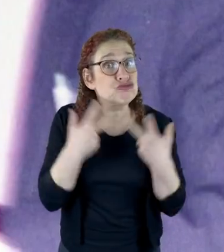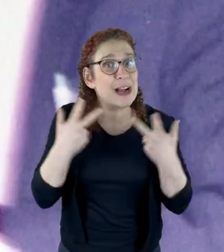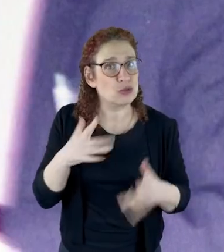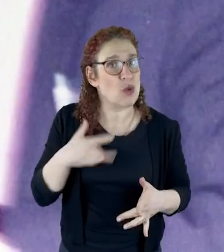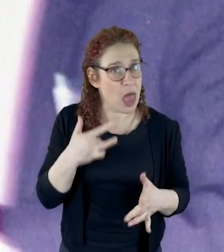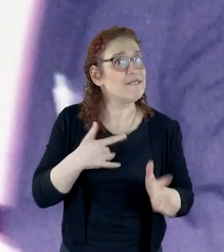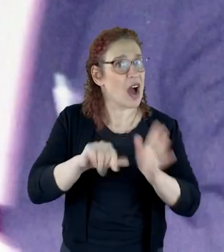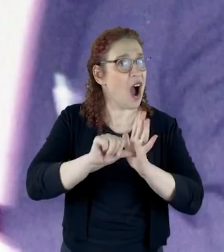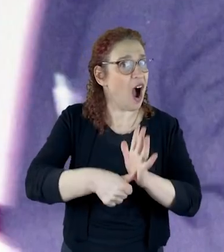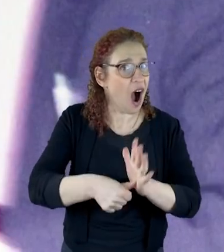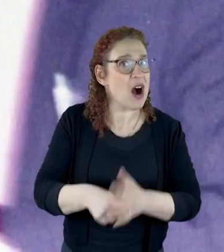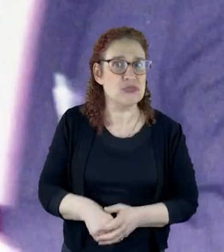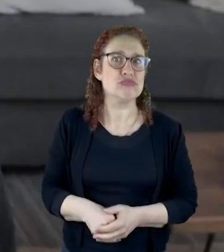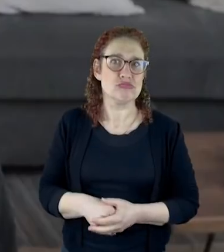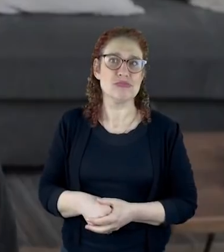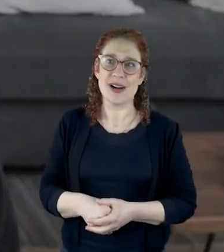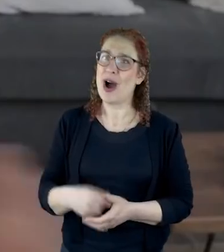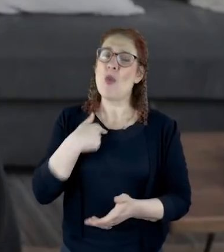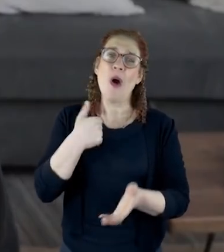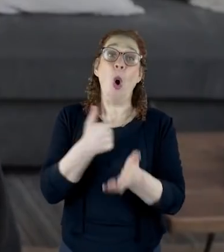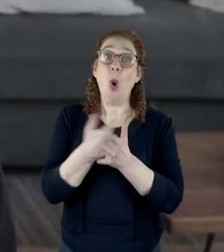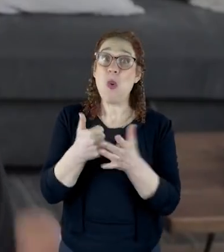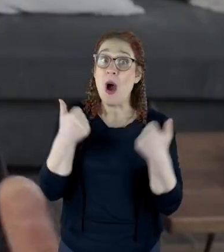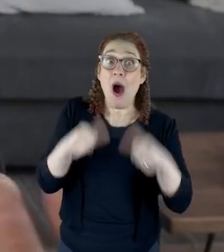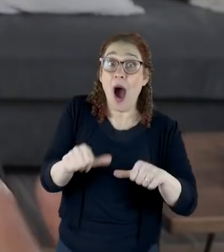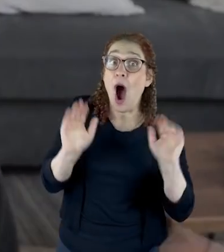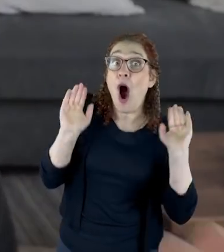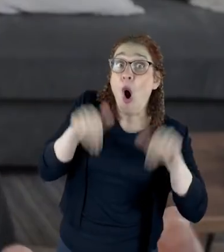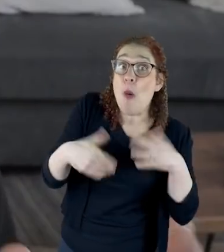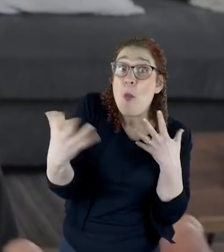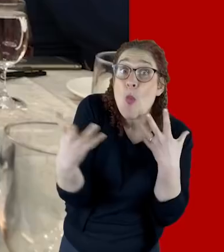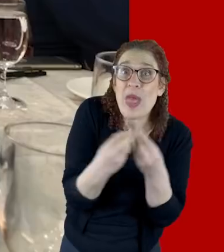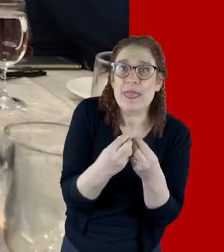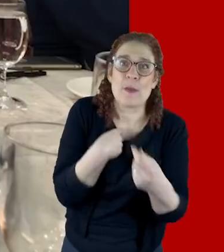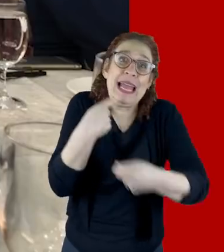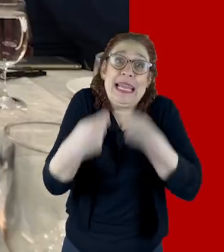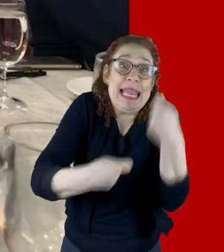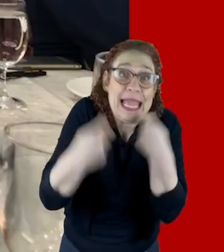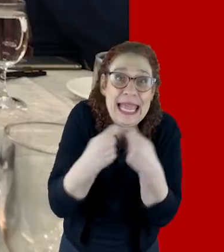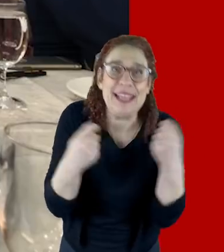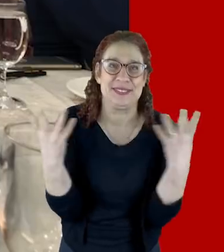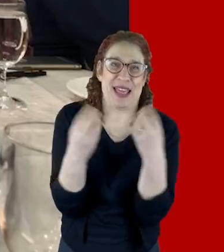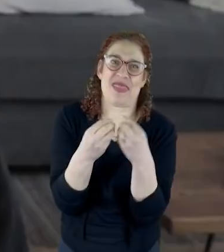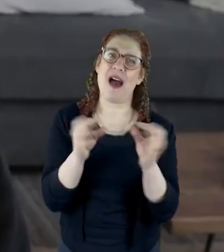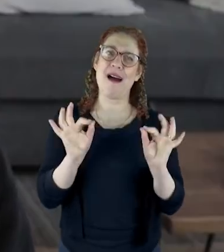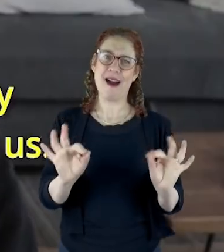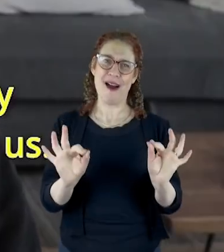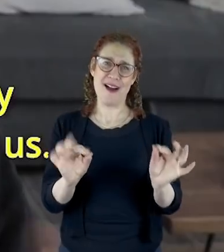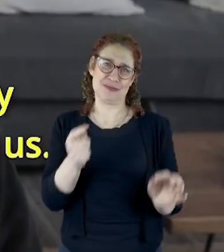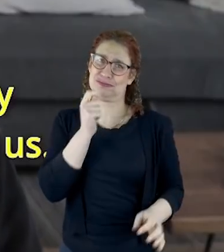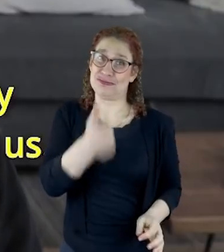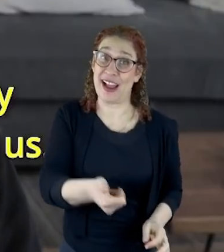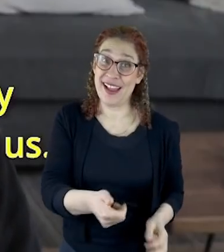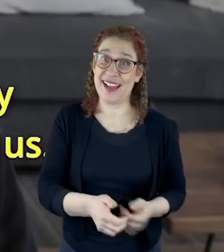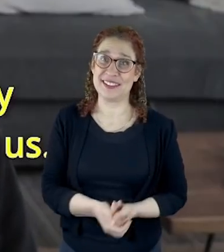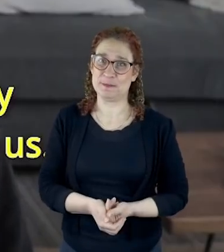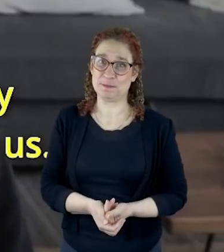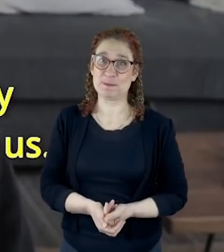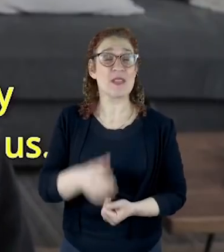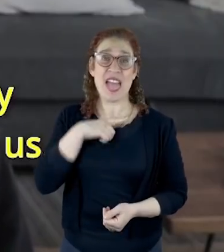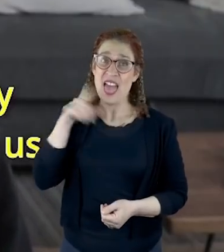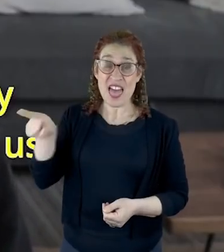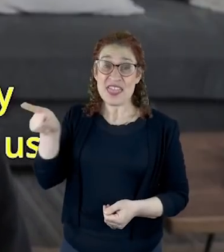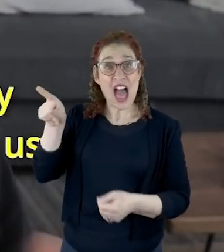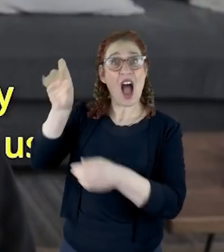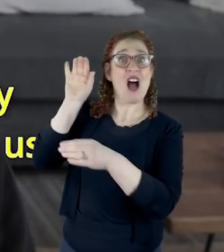life is a hard thing. So we always appreciated any time we got to eat together as family. I guess as immigrants to the UK,